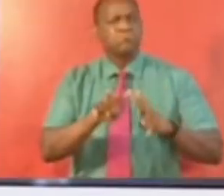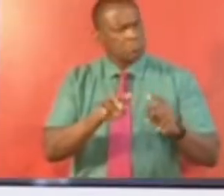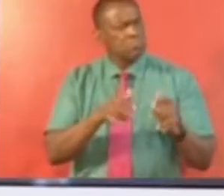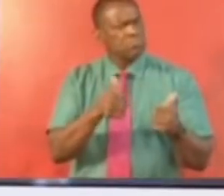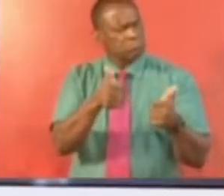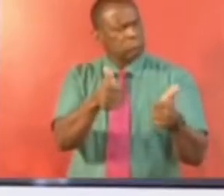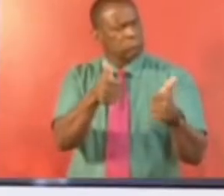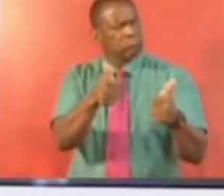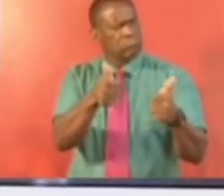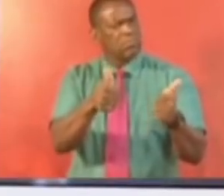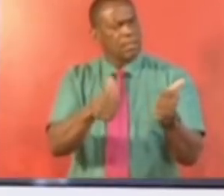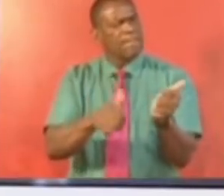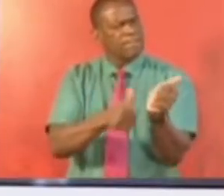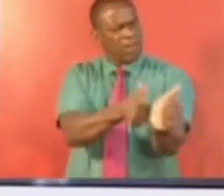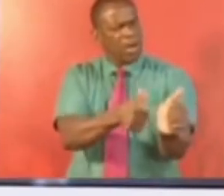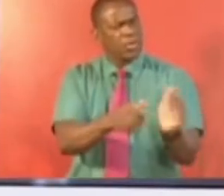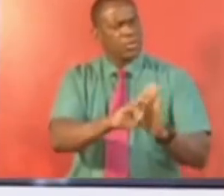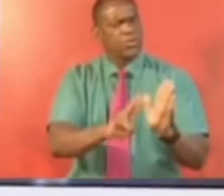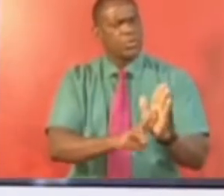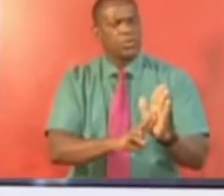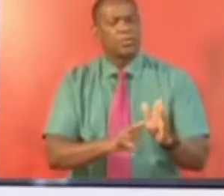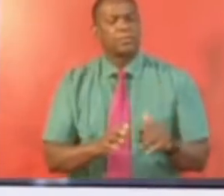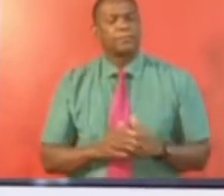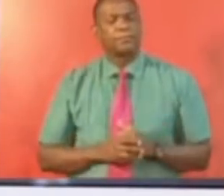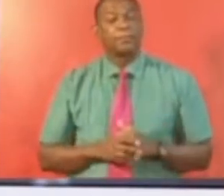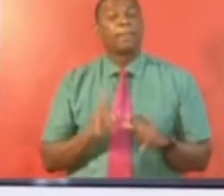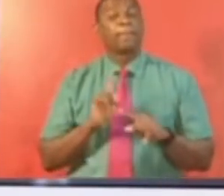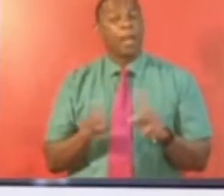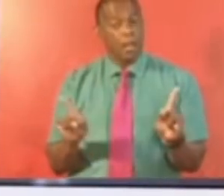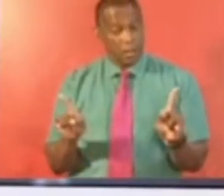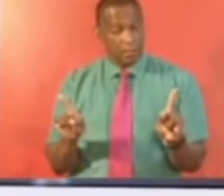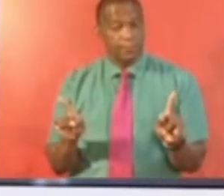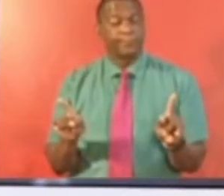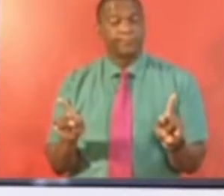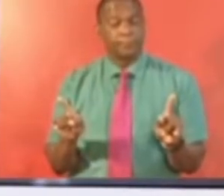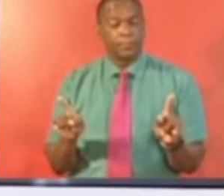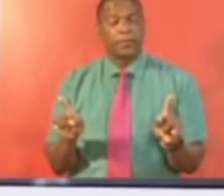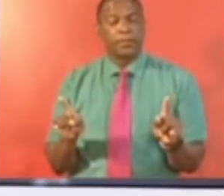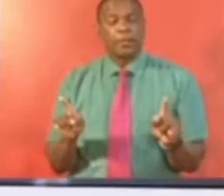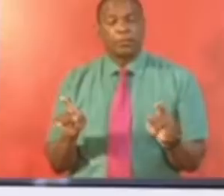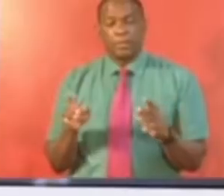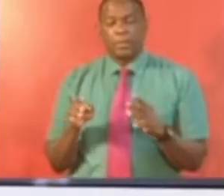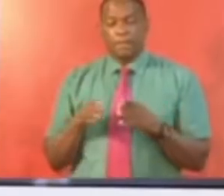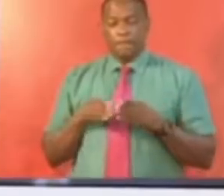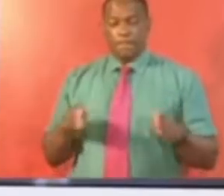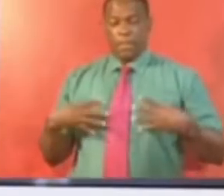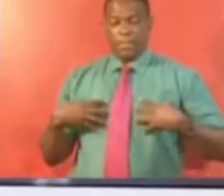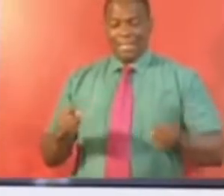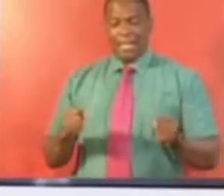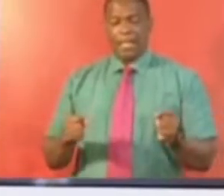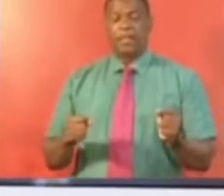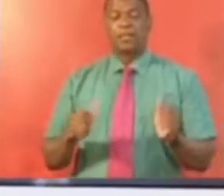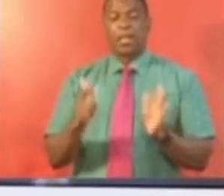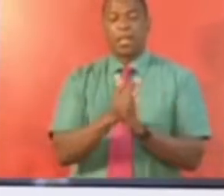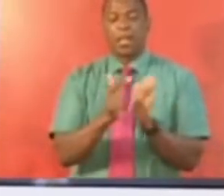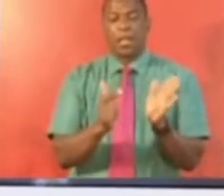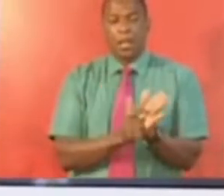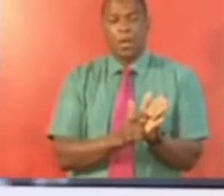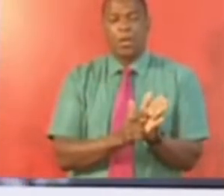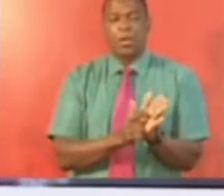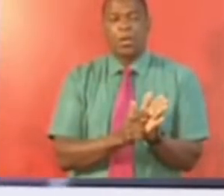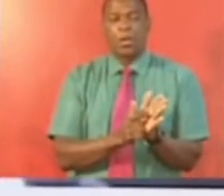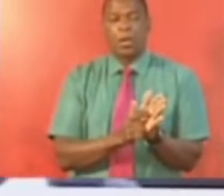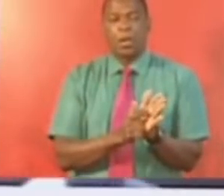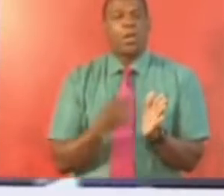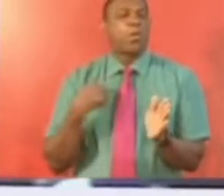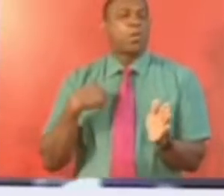business community. However, having said that, under the public health ordinance, we don't take to task the